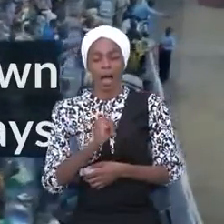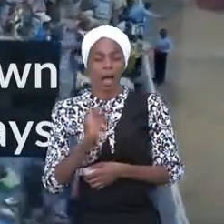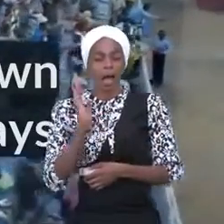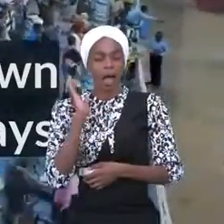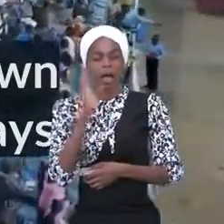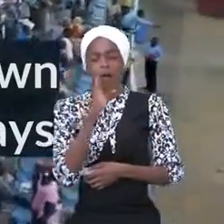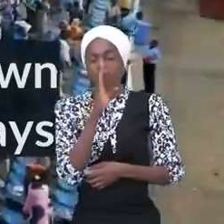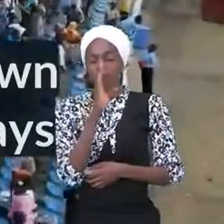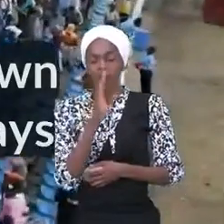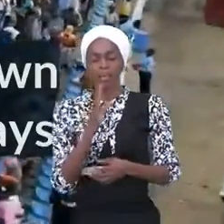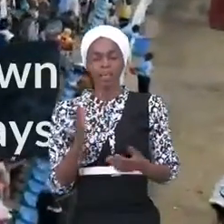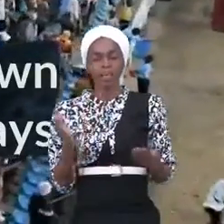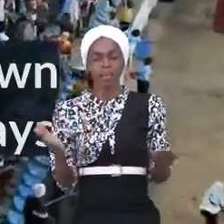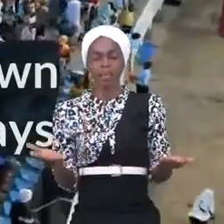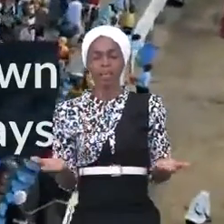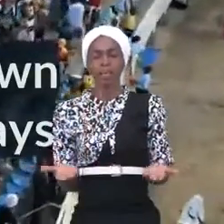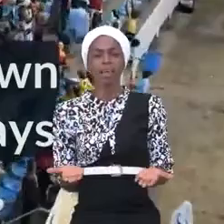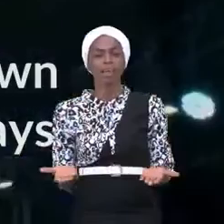Oh, I'll be